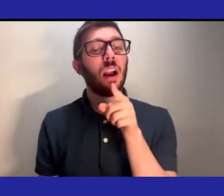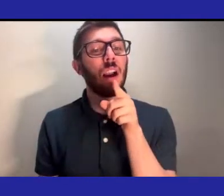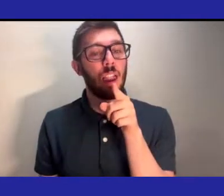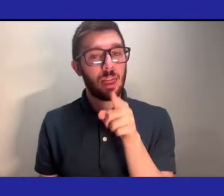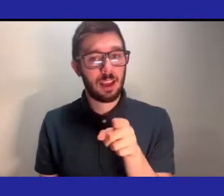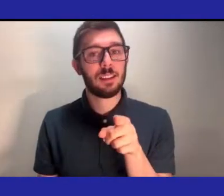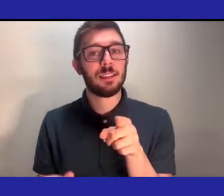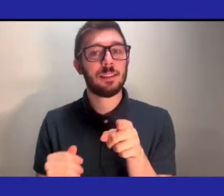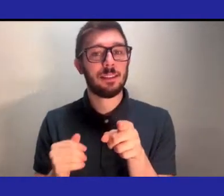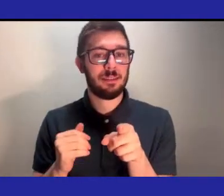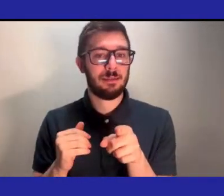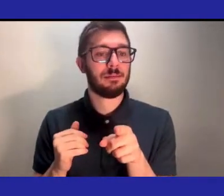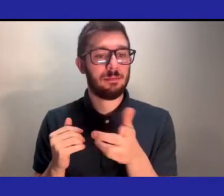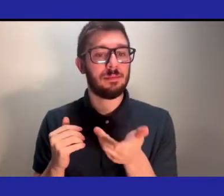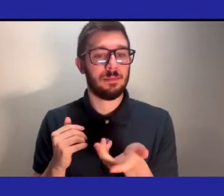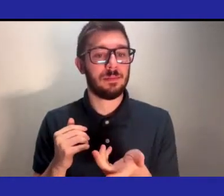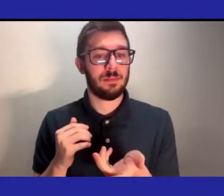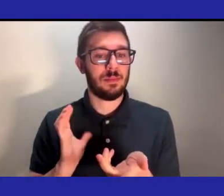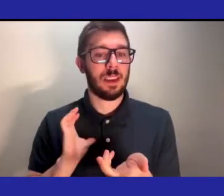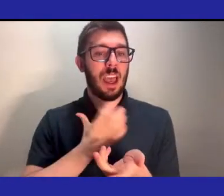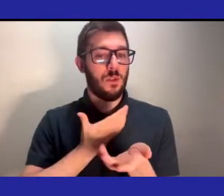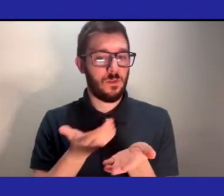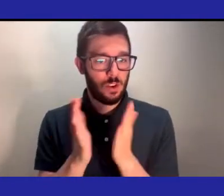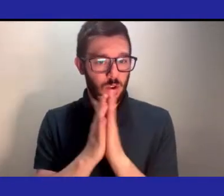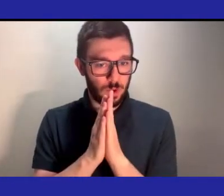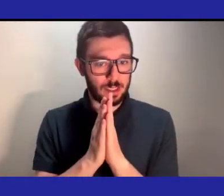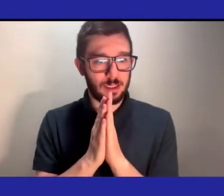that the committee approve.